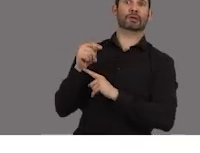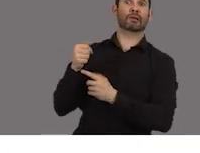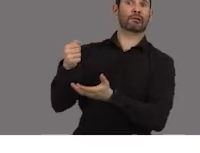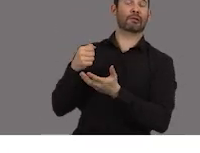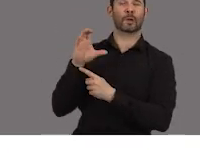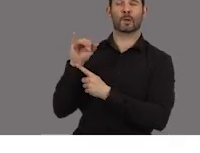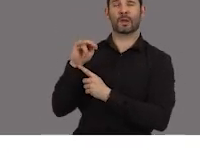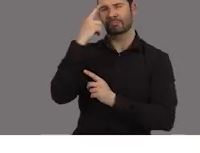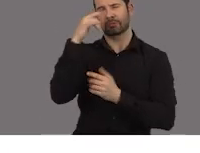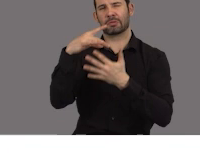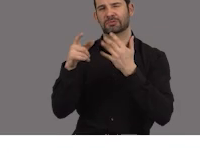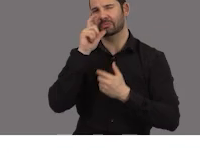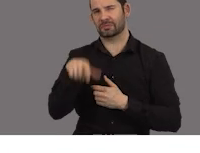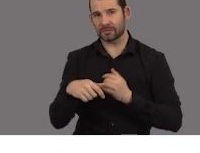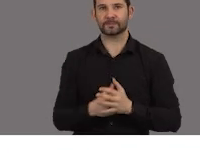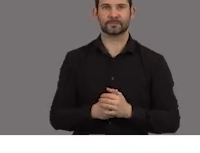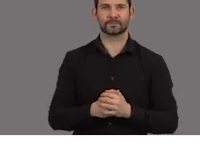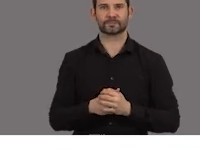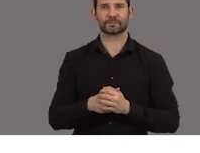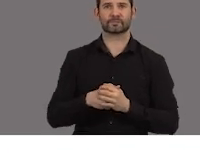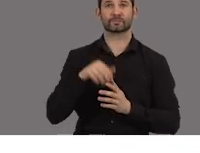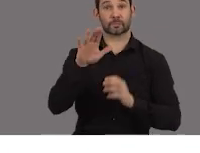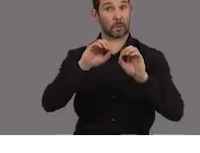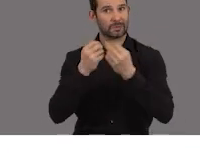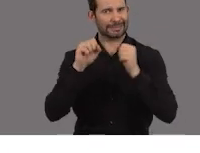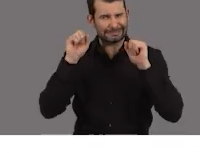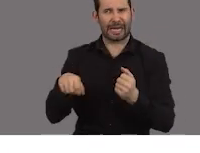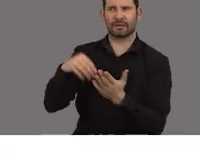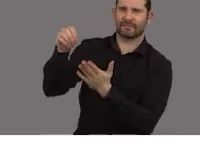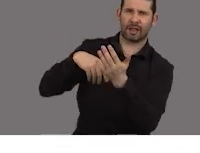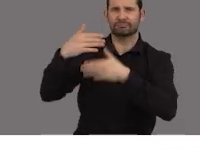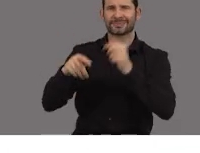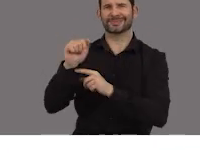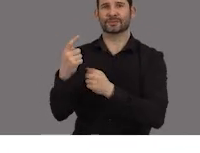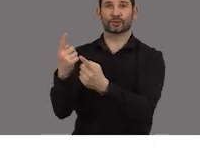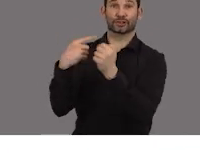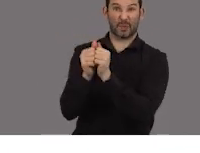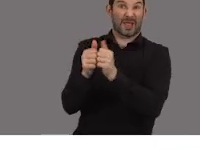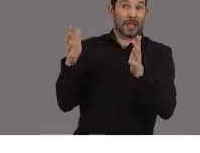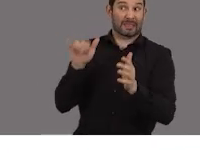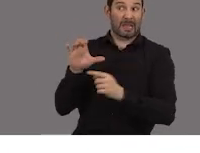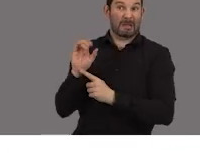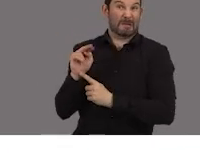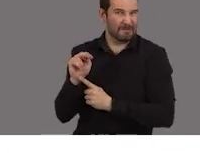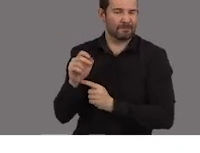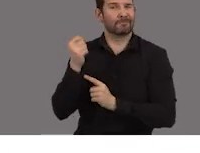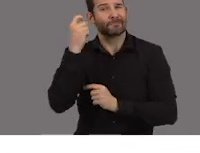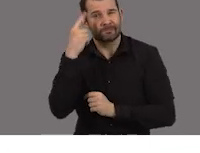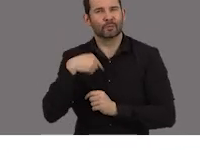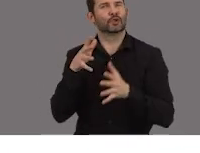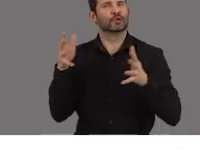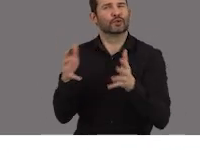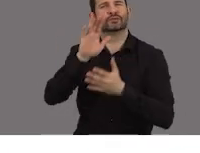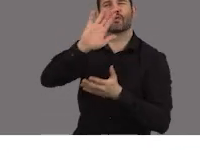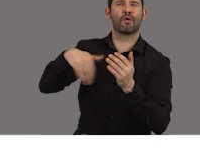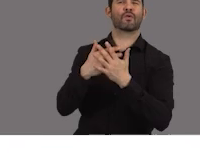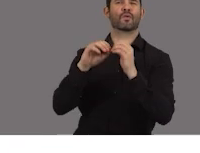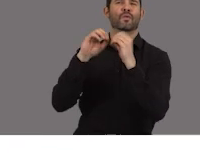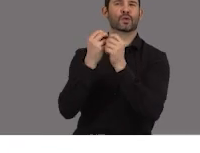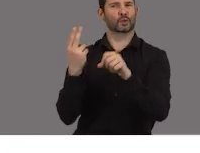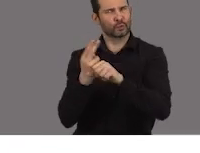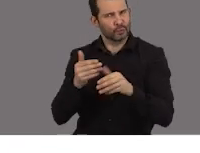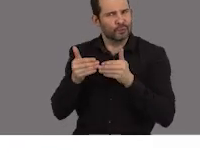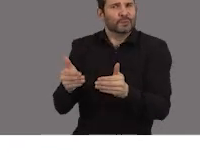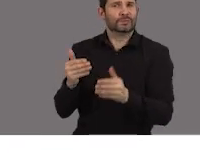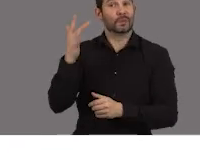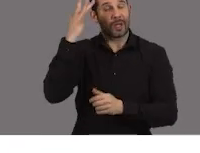coin is optional. Your organization can file tax returns without it. However, we encourage all